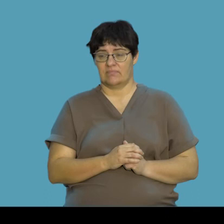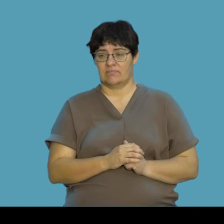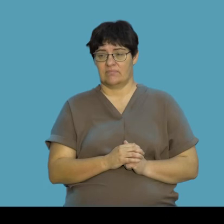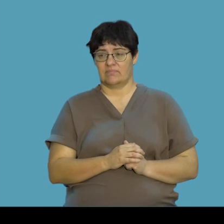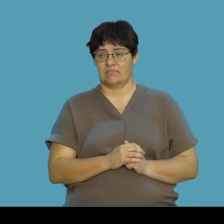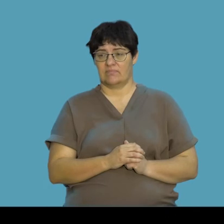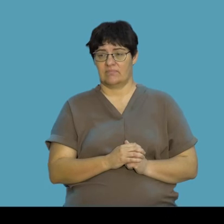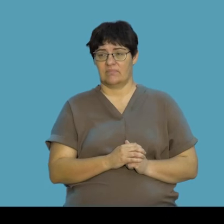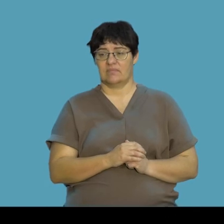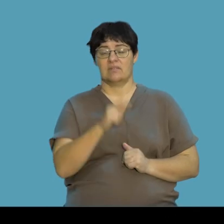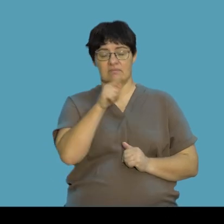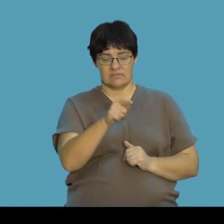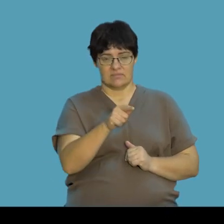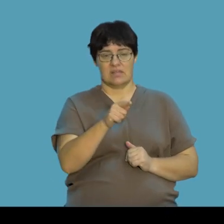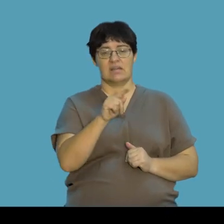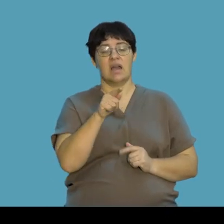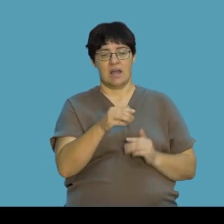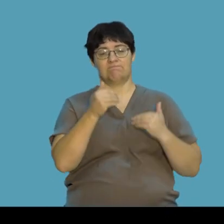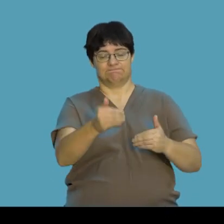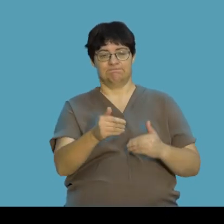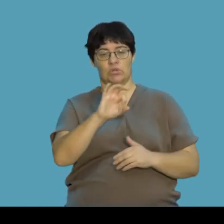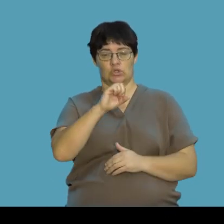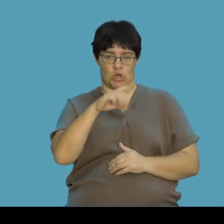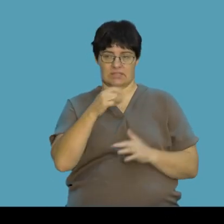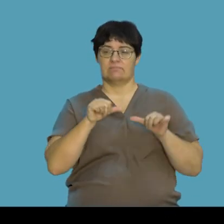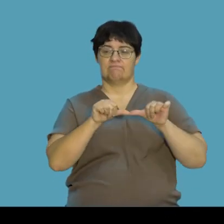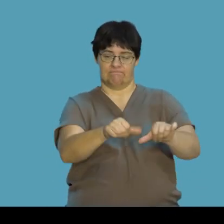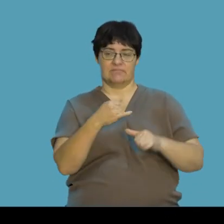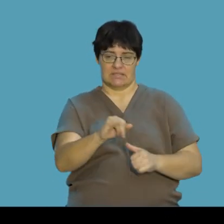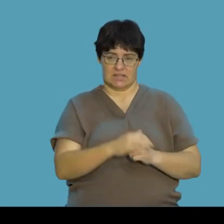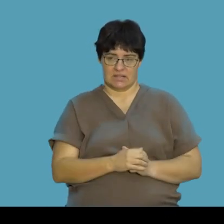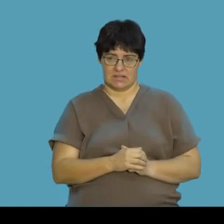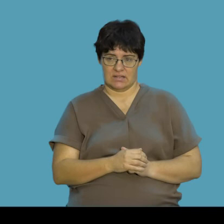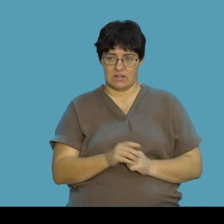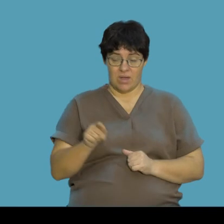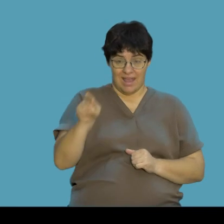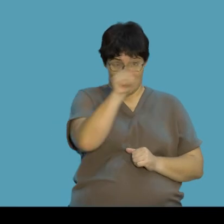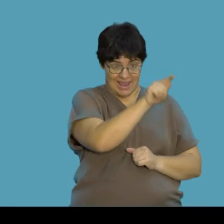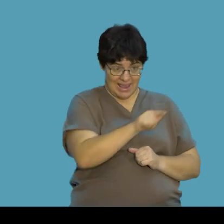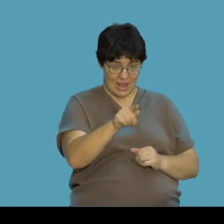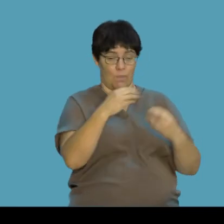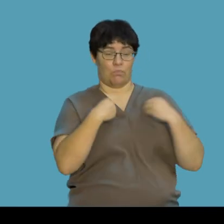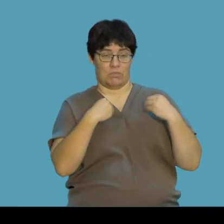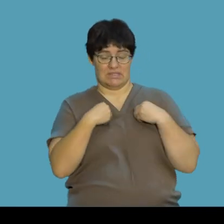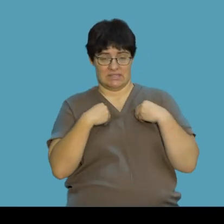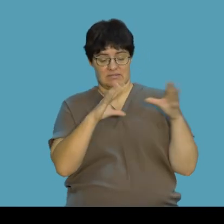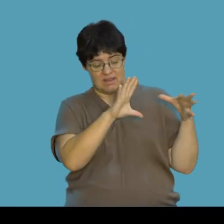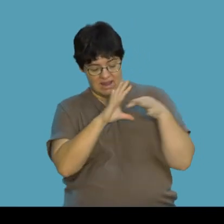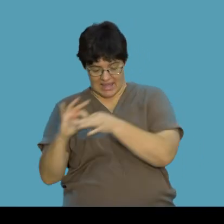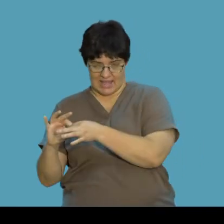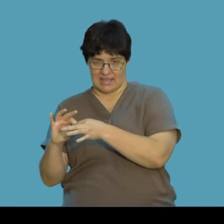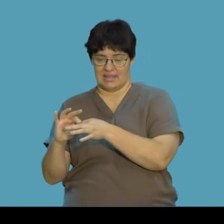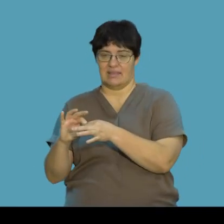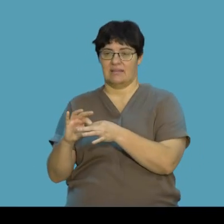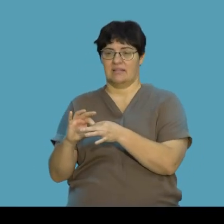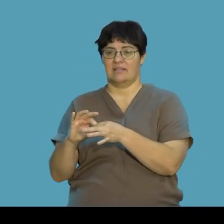understand that this substance is actually a solid because we have to relate this property to a particular state of matter,